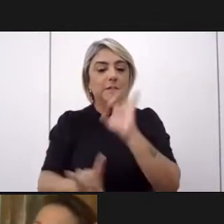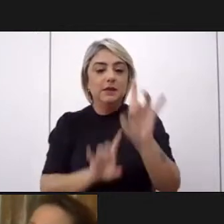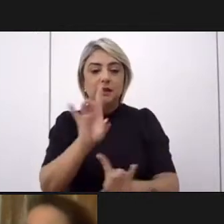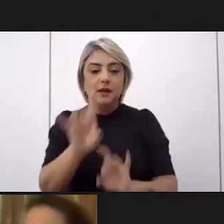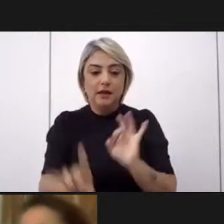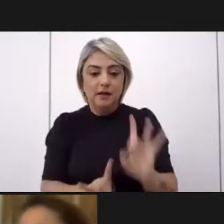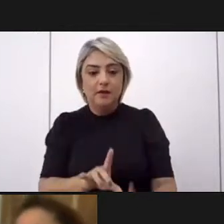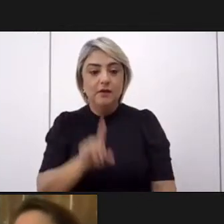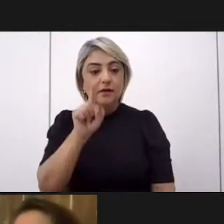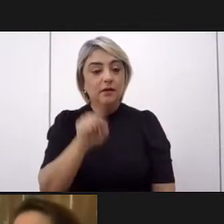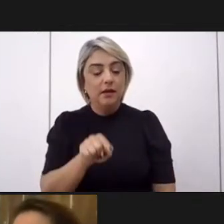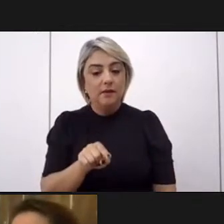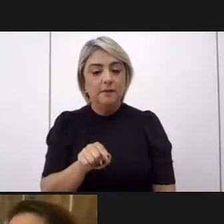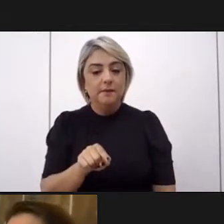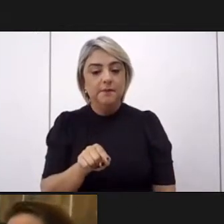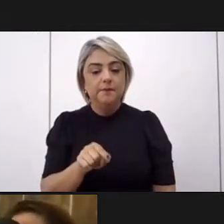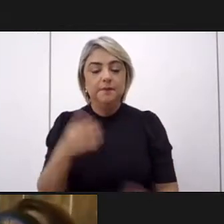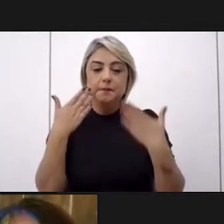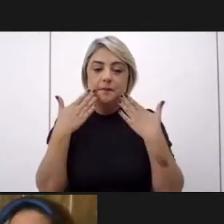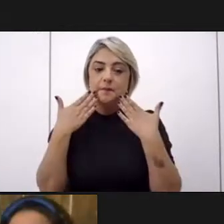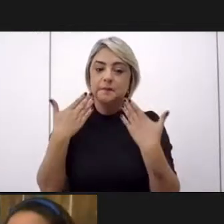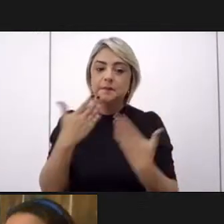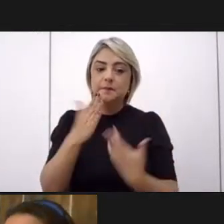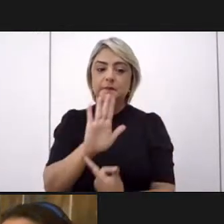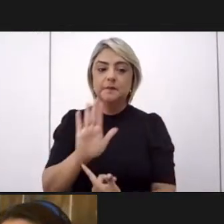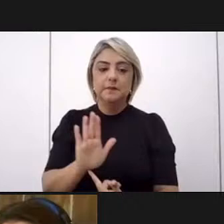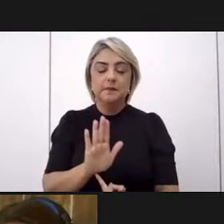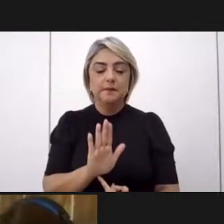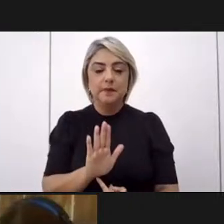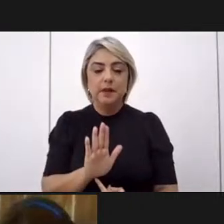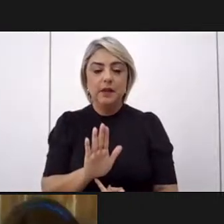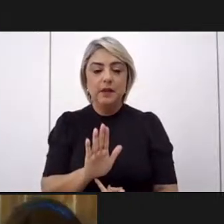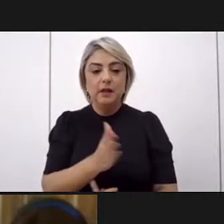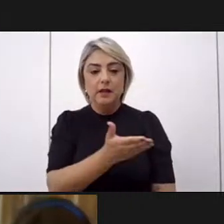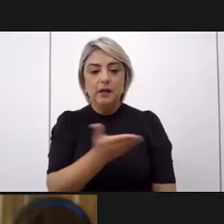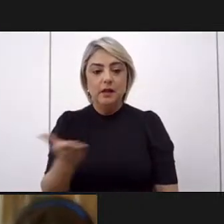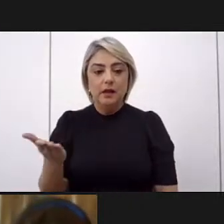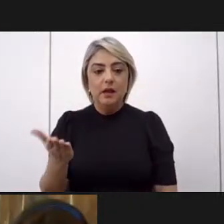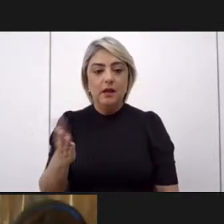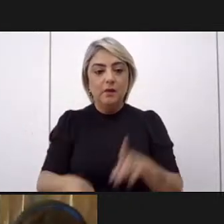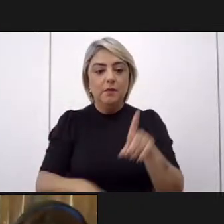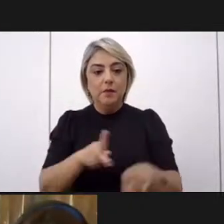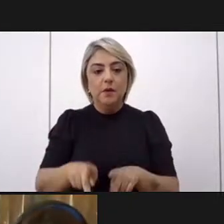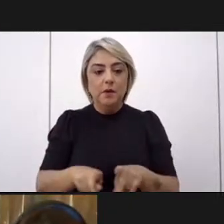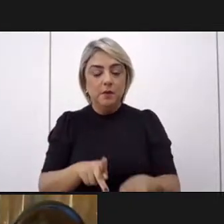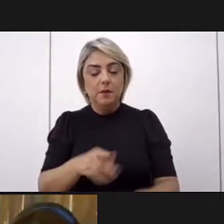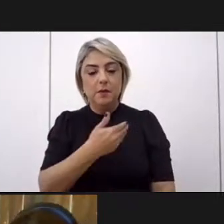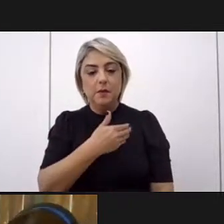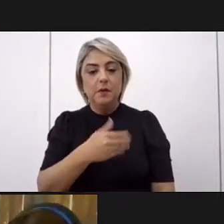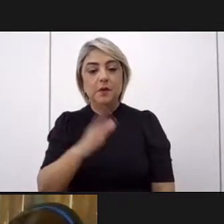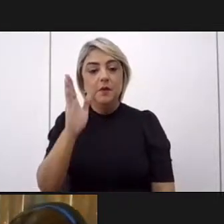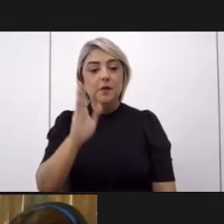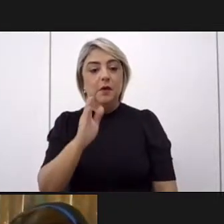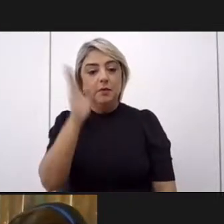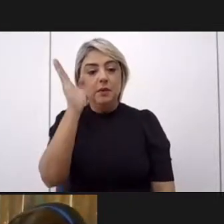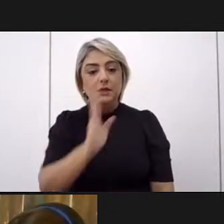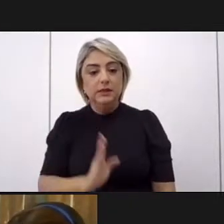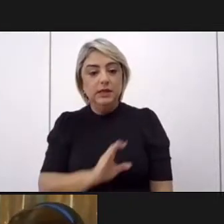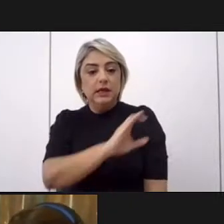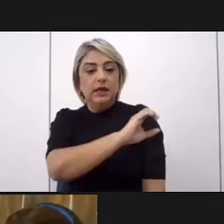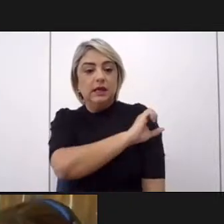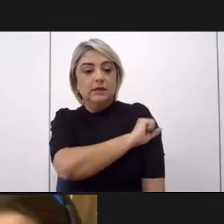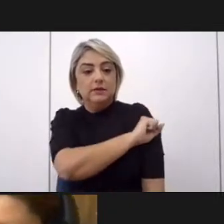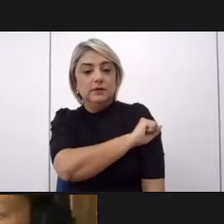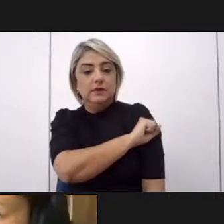to present to the Brazilian students, to the Brazilian community of practitioners in